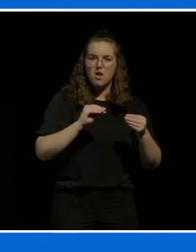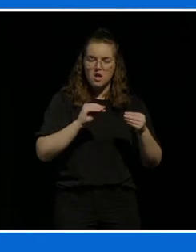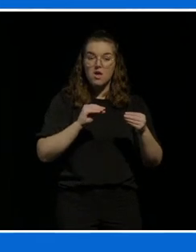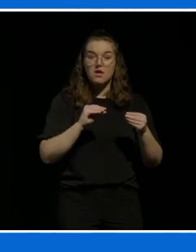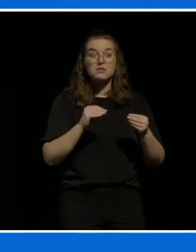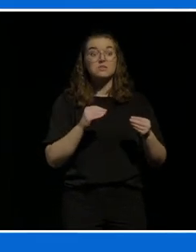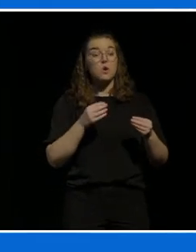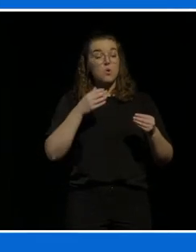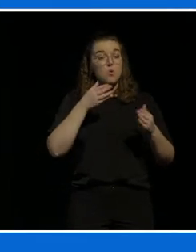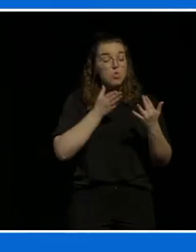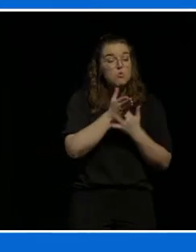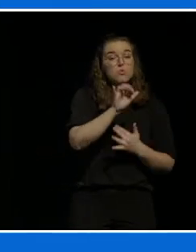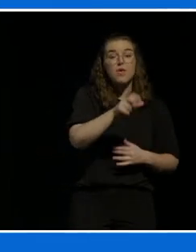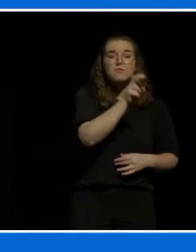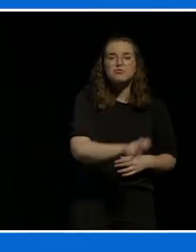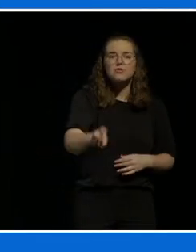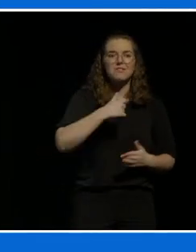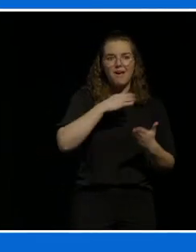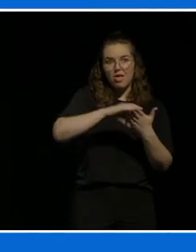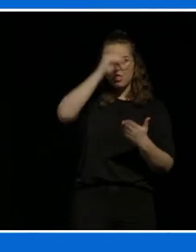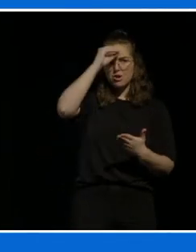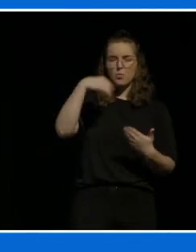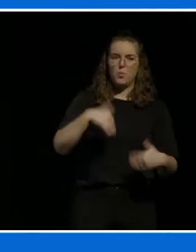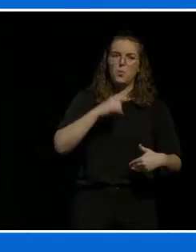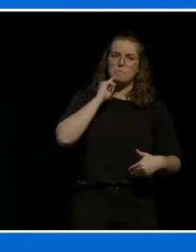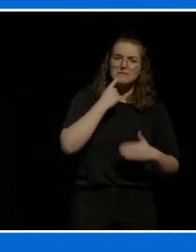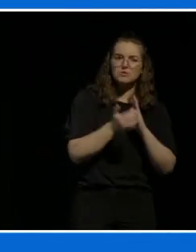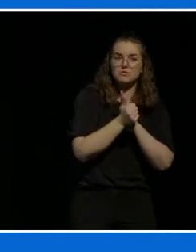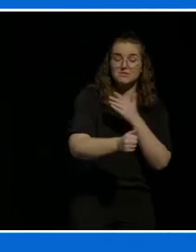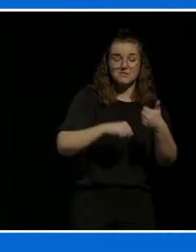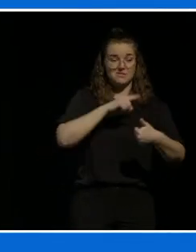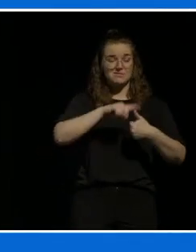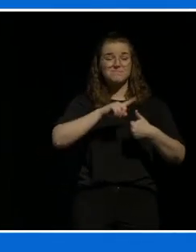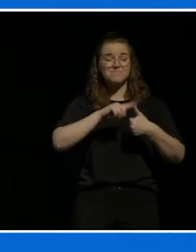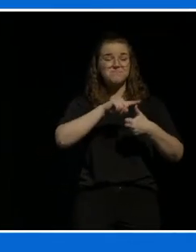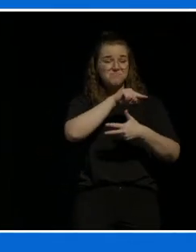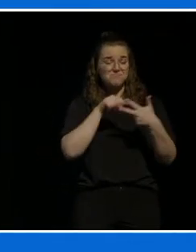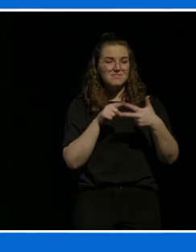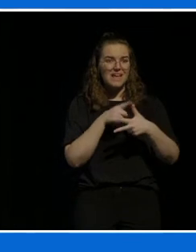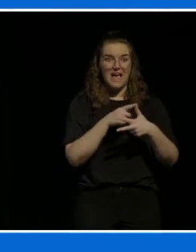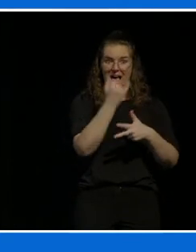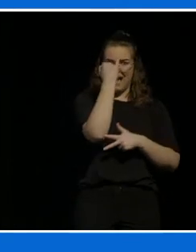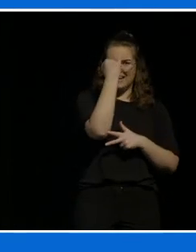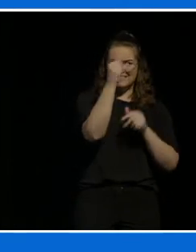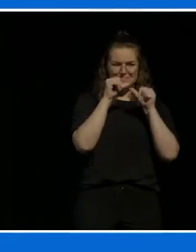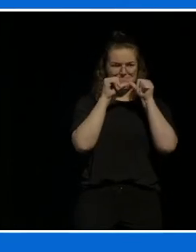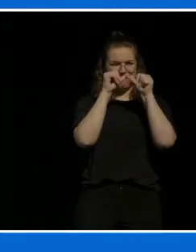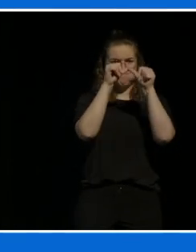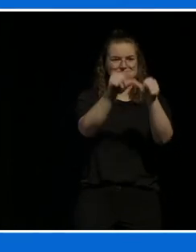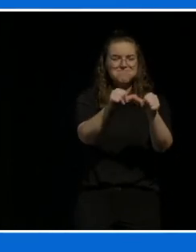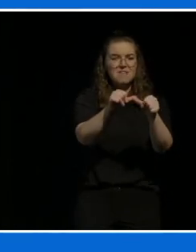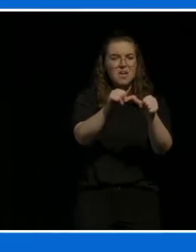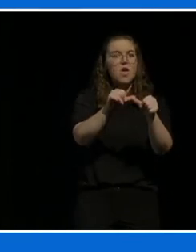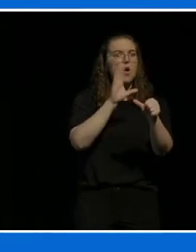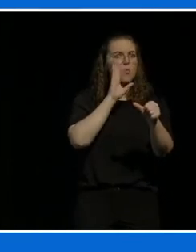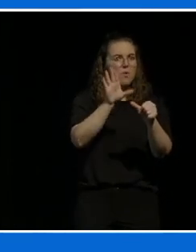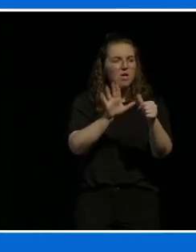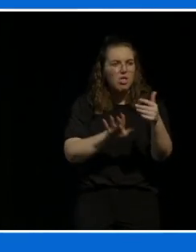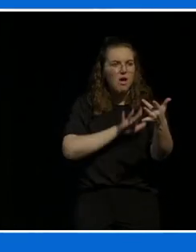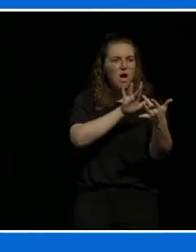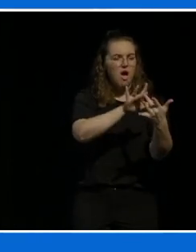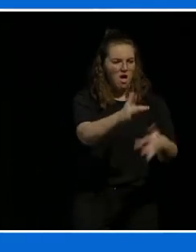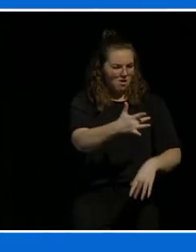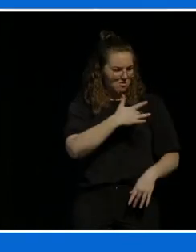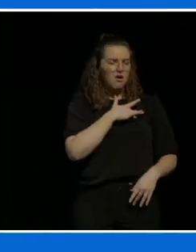three critical skills. One is that ideas that last change hearts, not